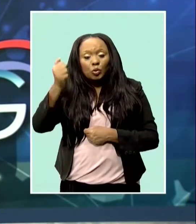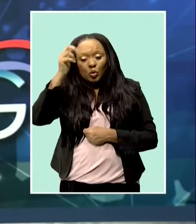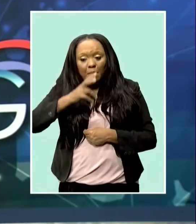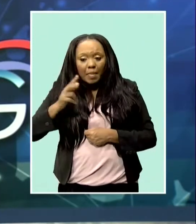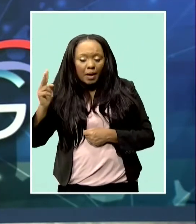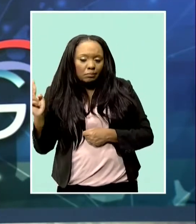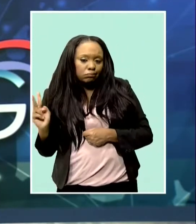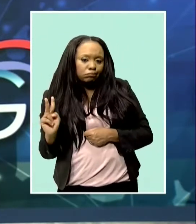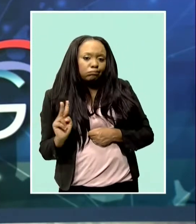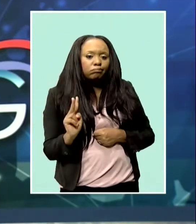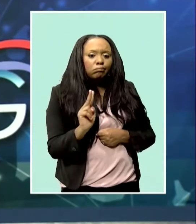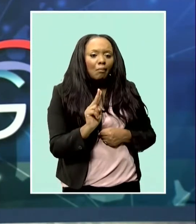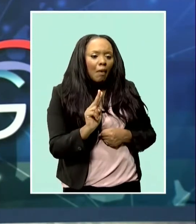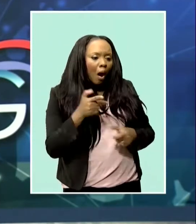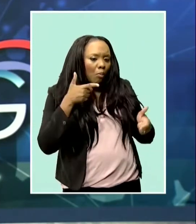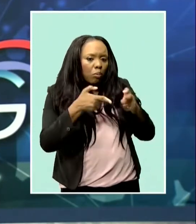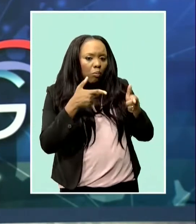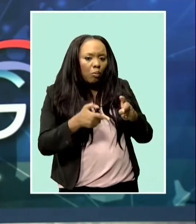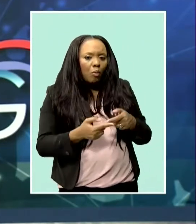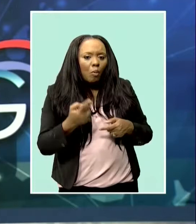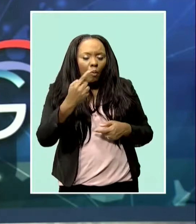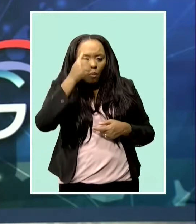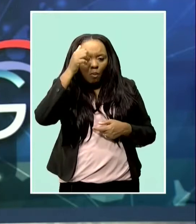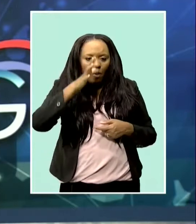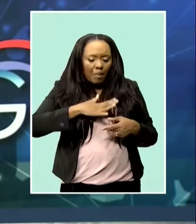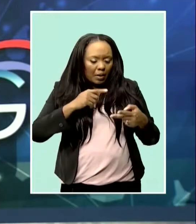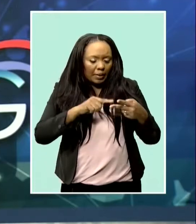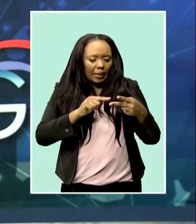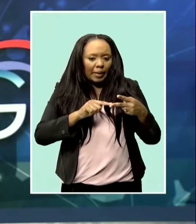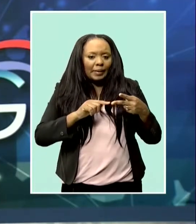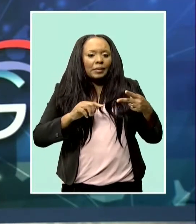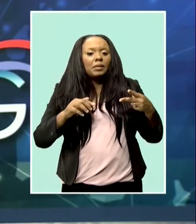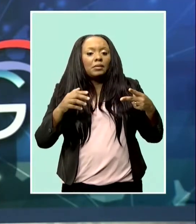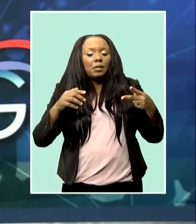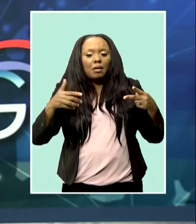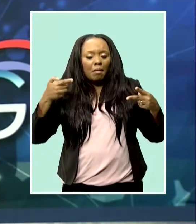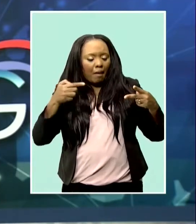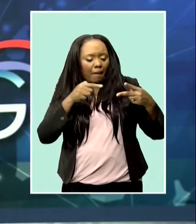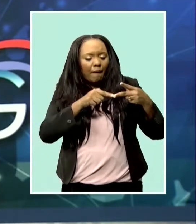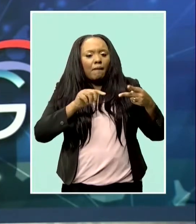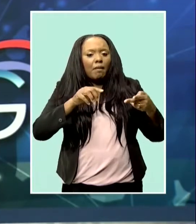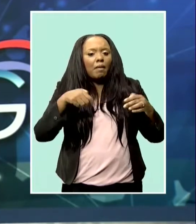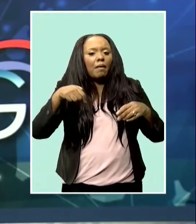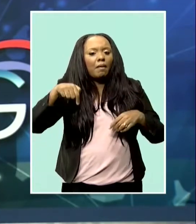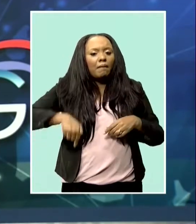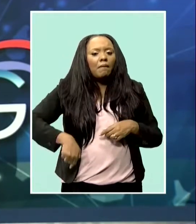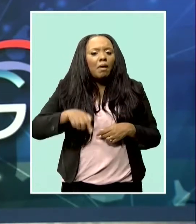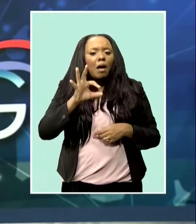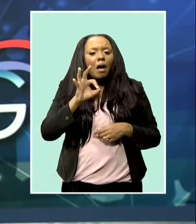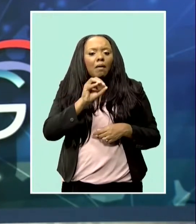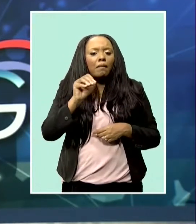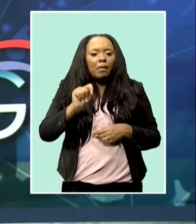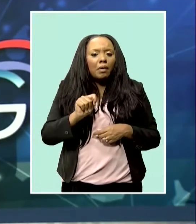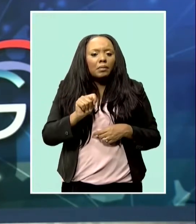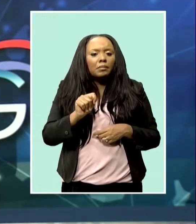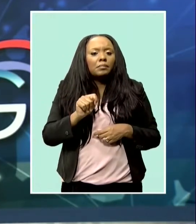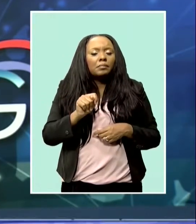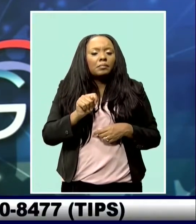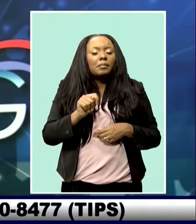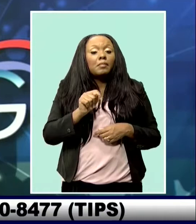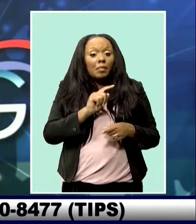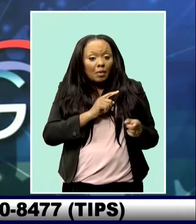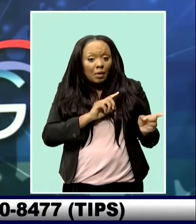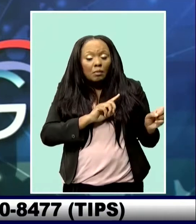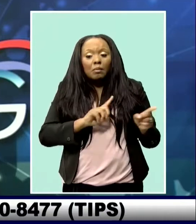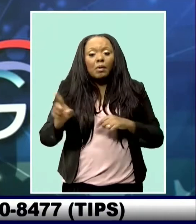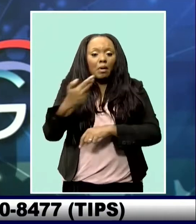them. One of the young men received an injury to his left foot. He was transported by ambulance to a medical facility for attention.